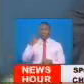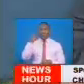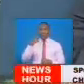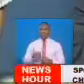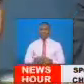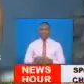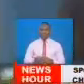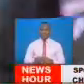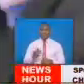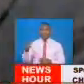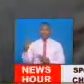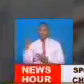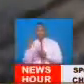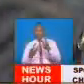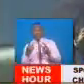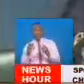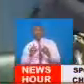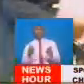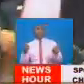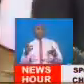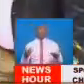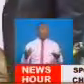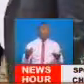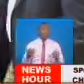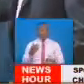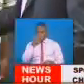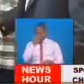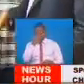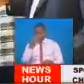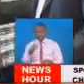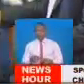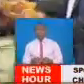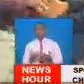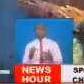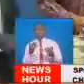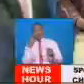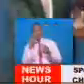Grandmaster Kasparov's visit will afford him the opportunity to pay courtesy calls on the Youth and